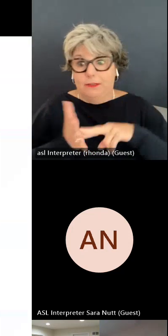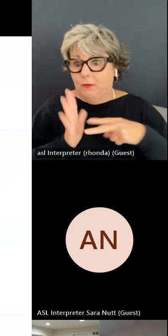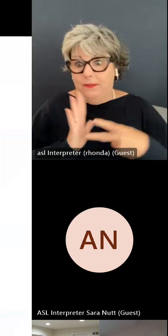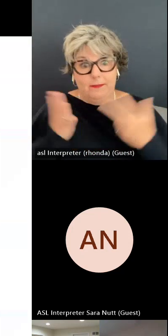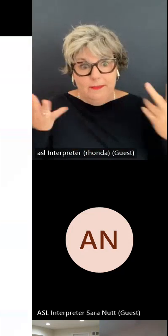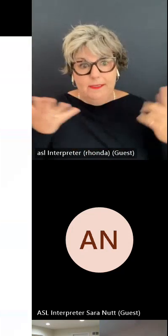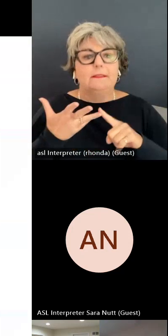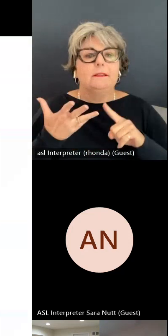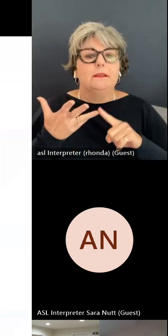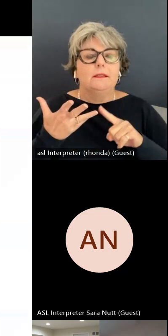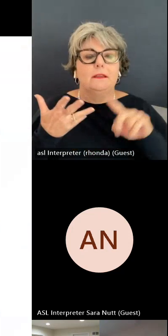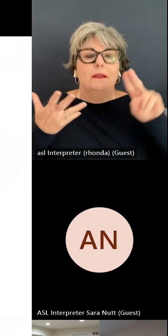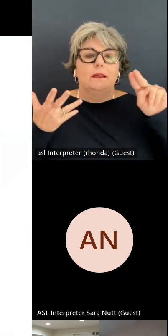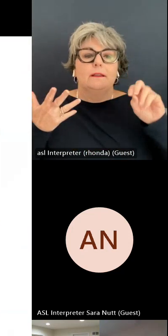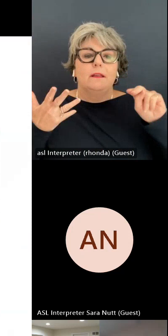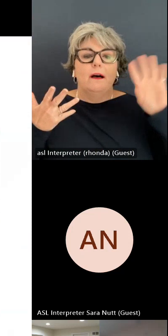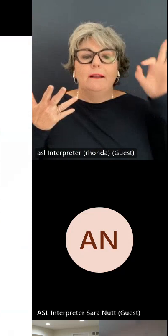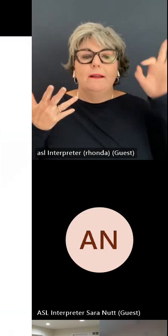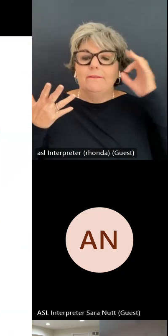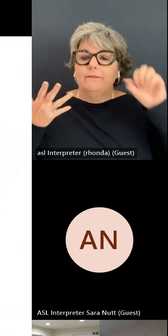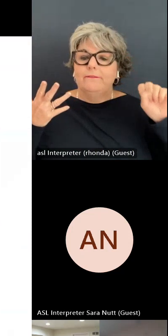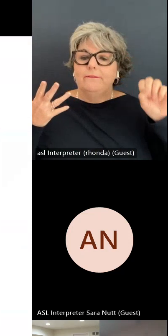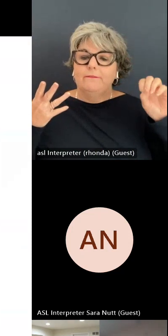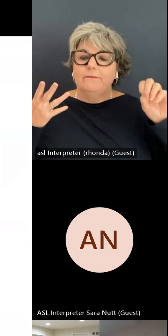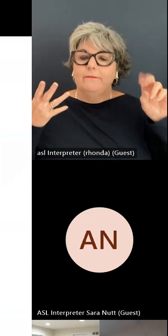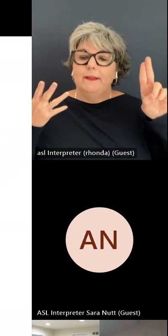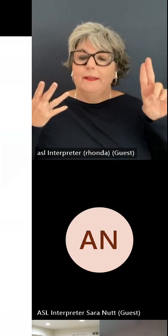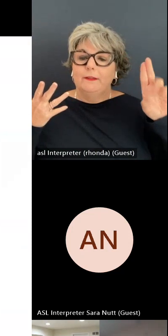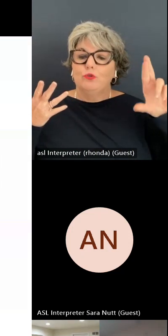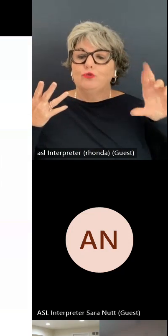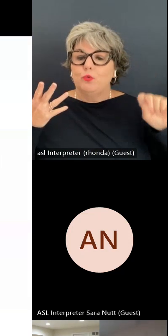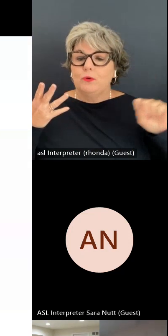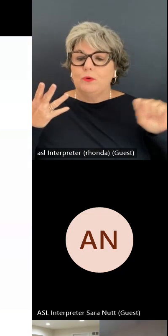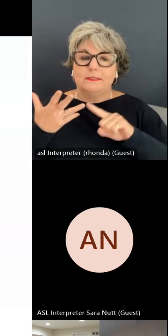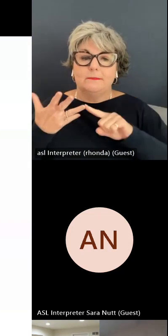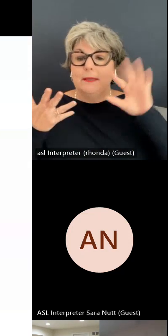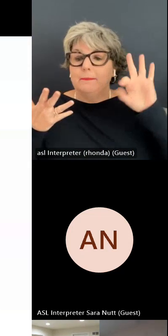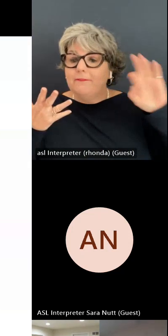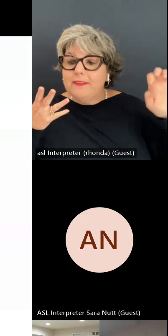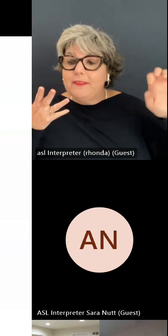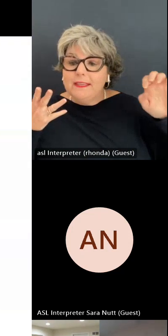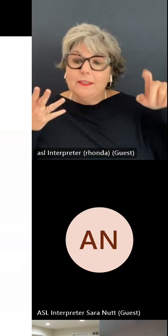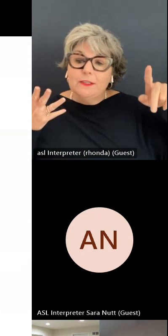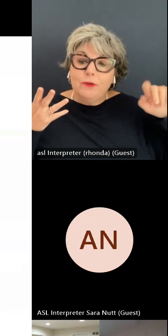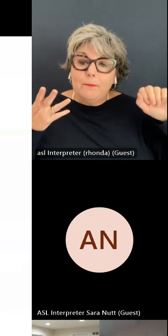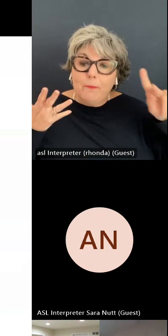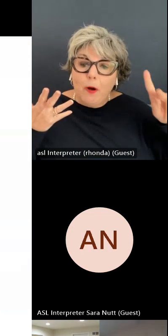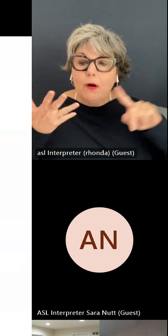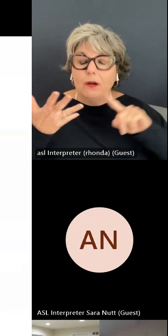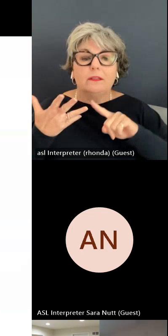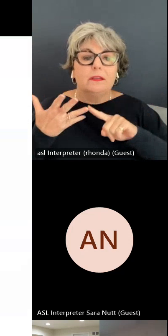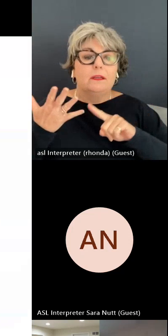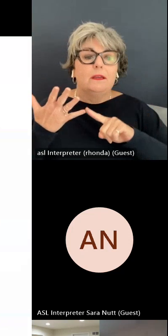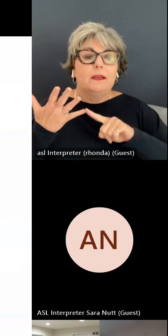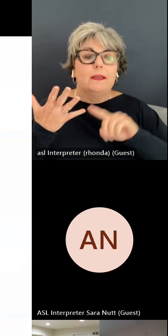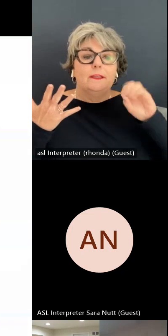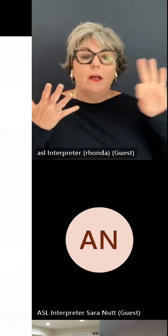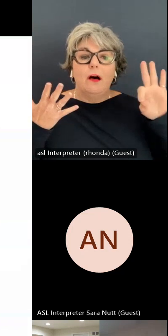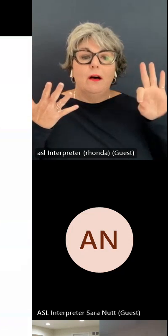Then non-federal sources of income, which could be, fees from parks and stuff like that. And then offsetting